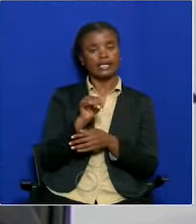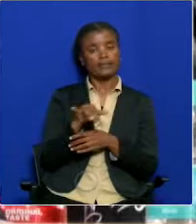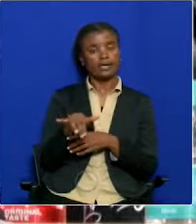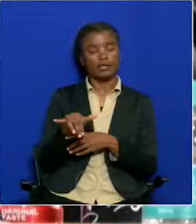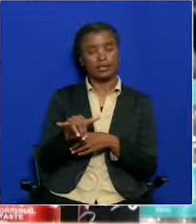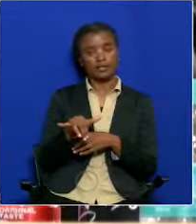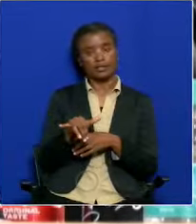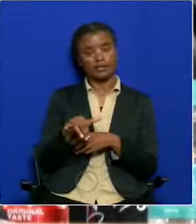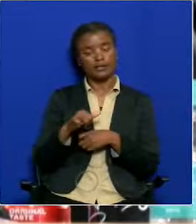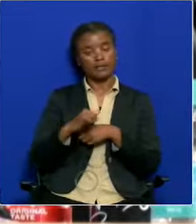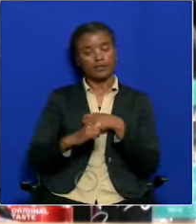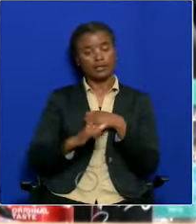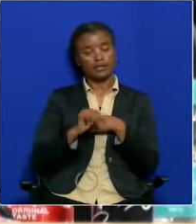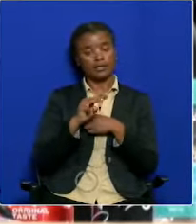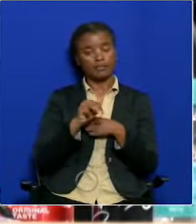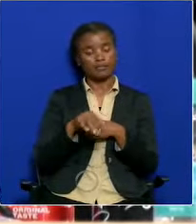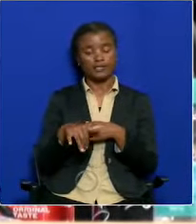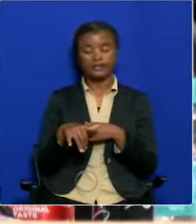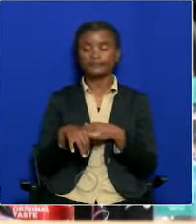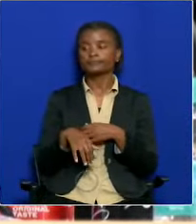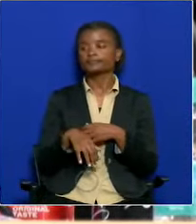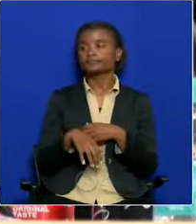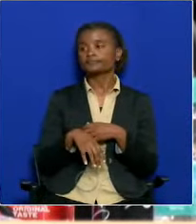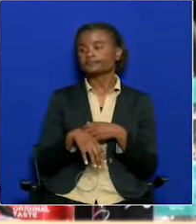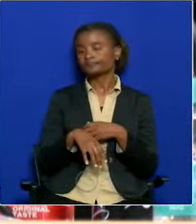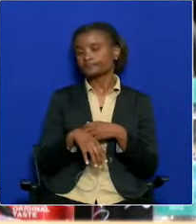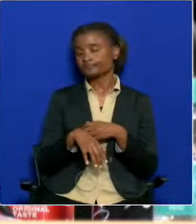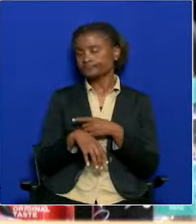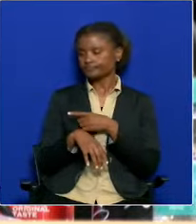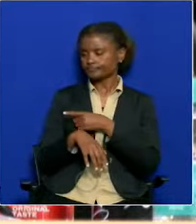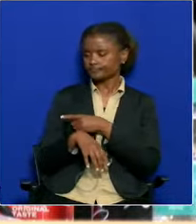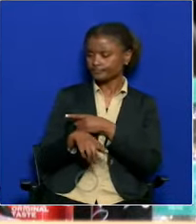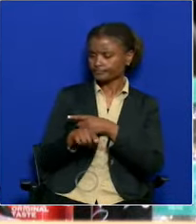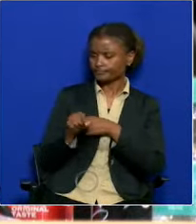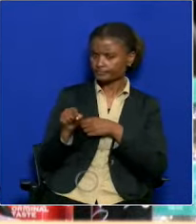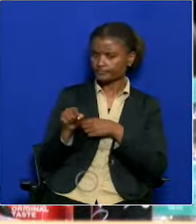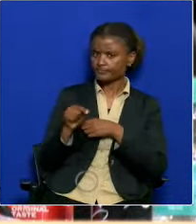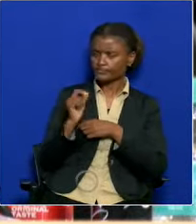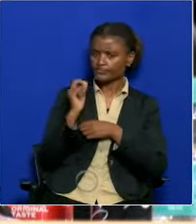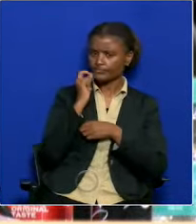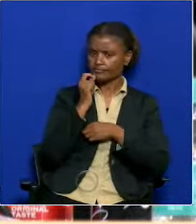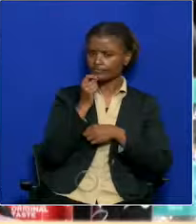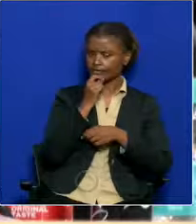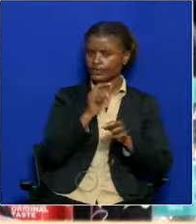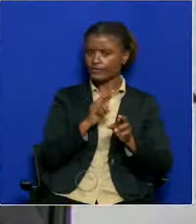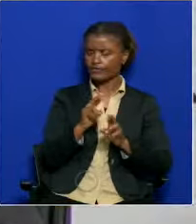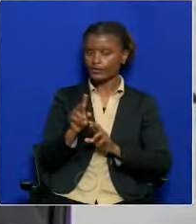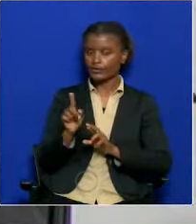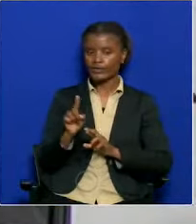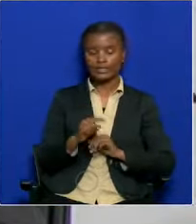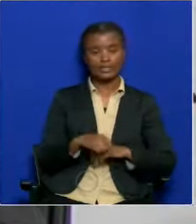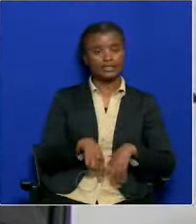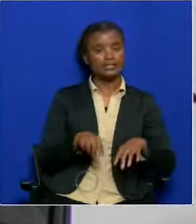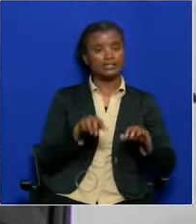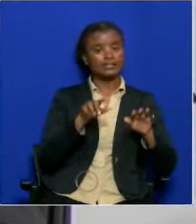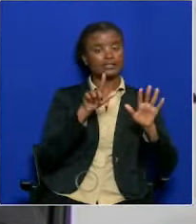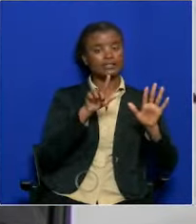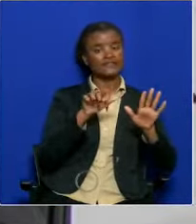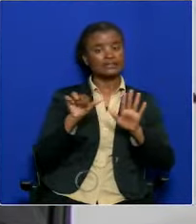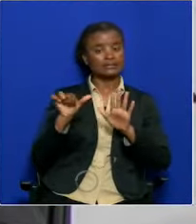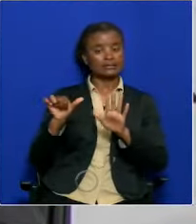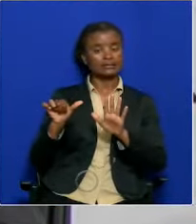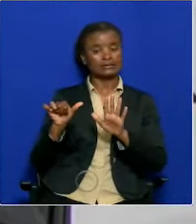General, I may have lost you. What is it that you're referring to? 76. 76 What date is